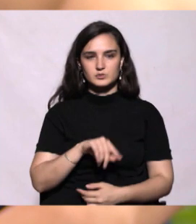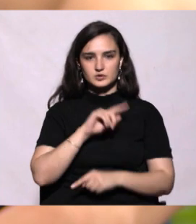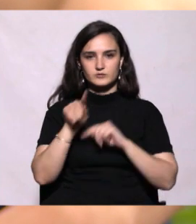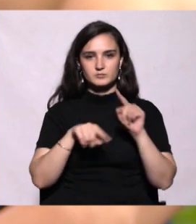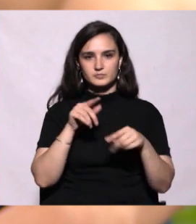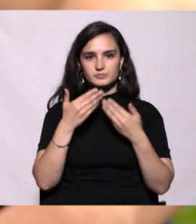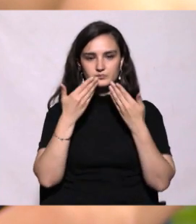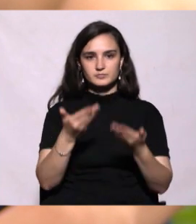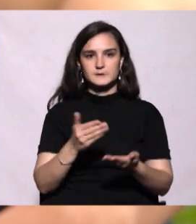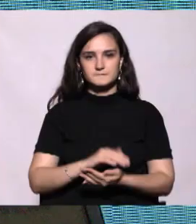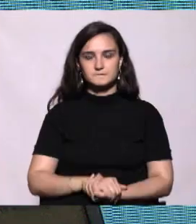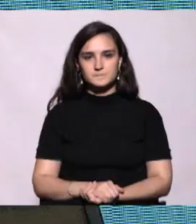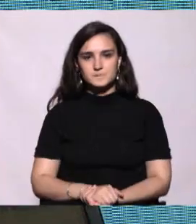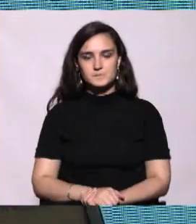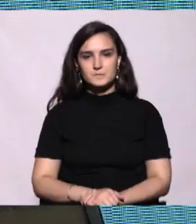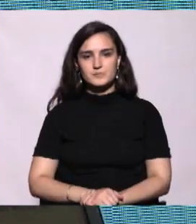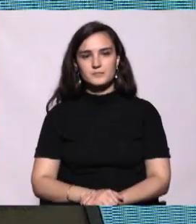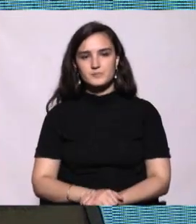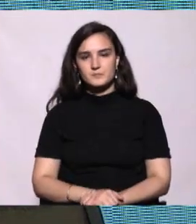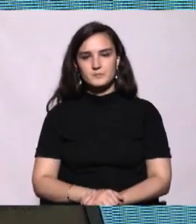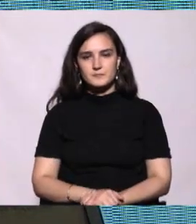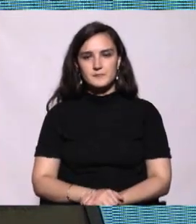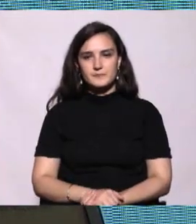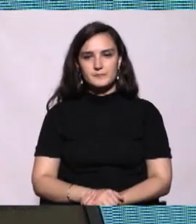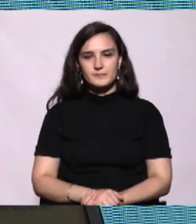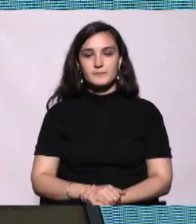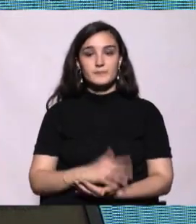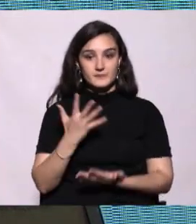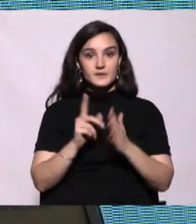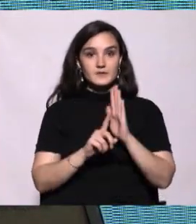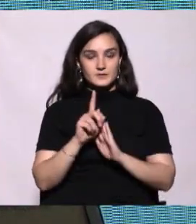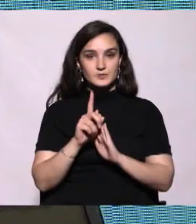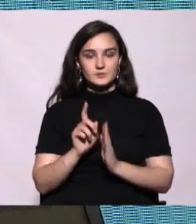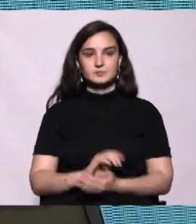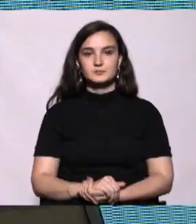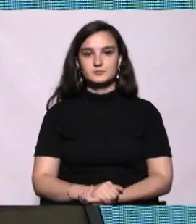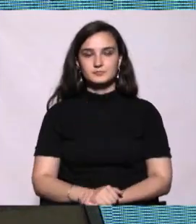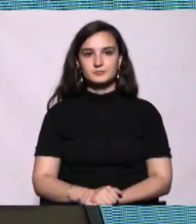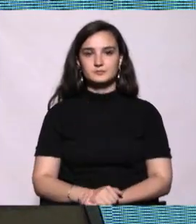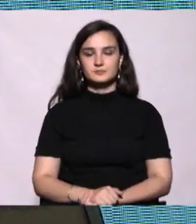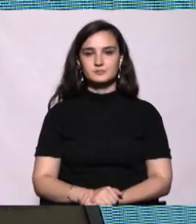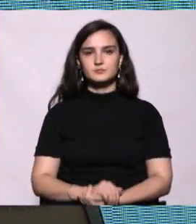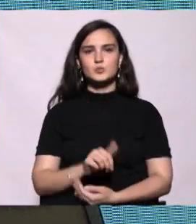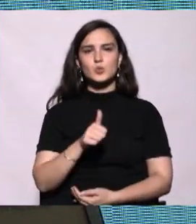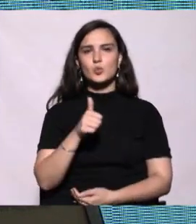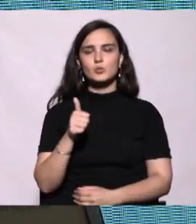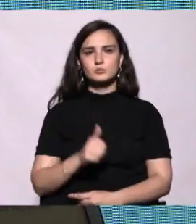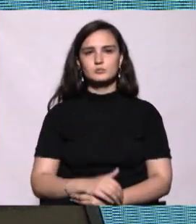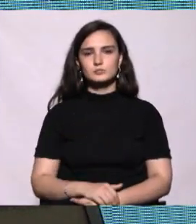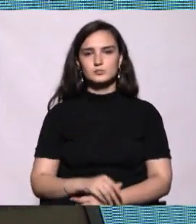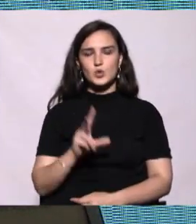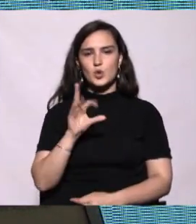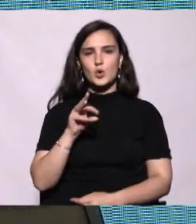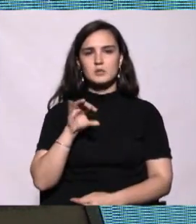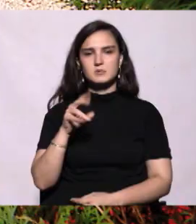questions, maybe. Yes, definitely. I will start, maybe. I'm interested. How does